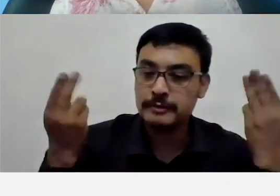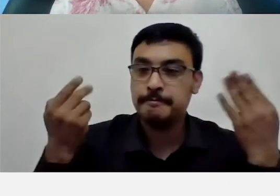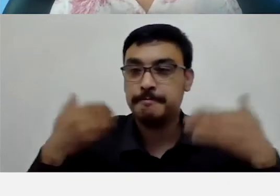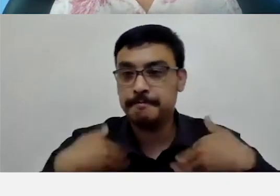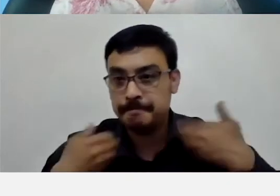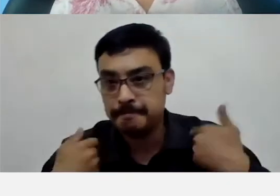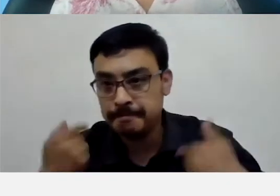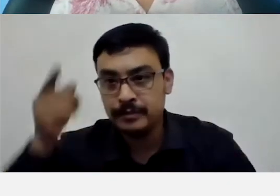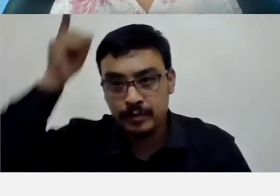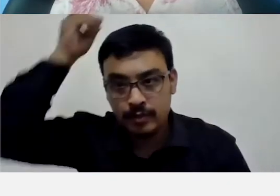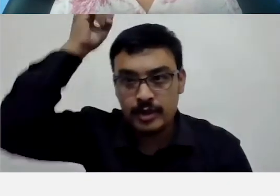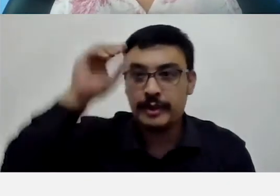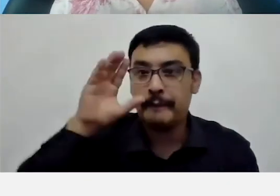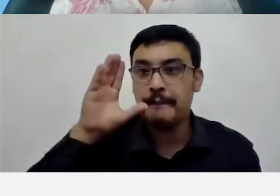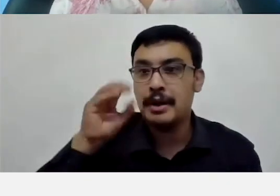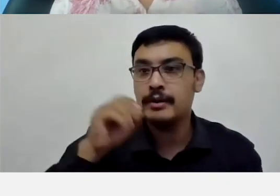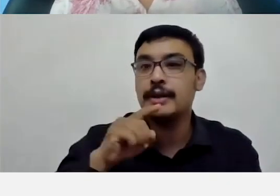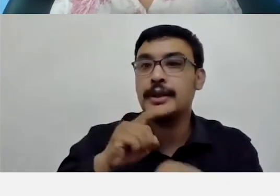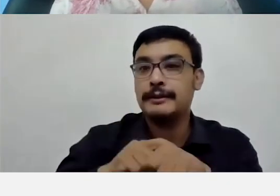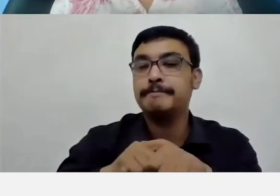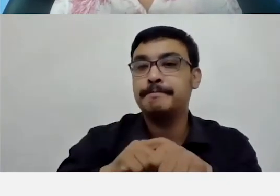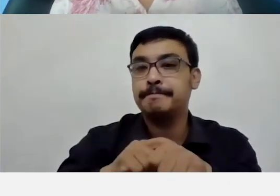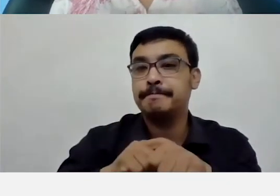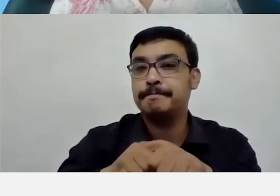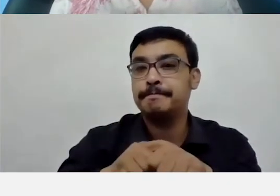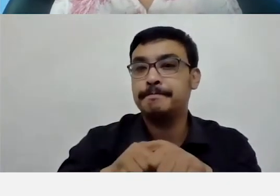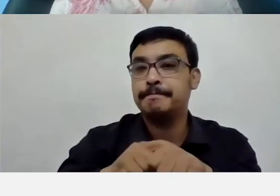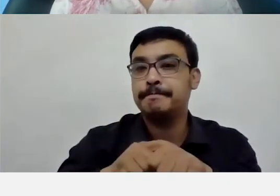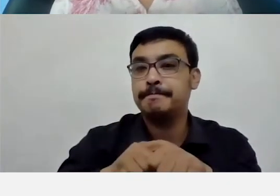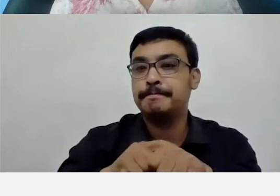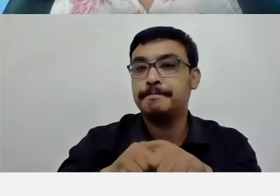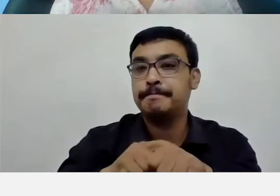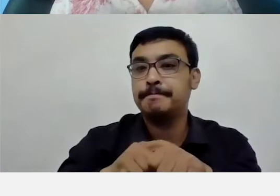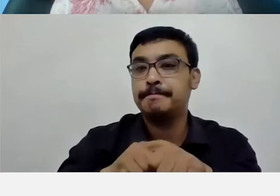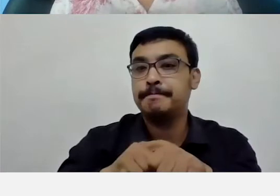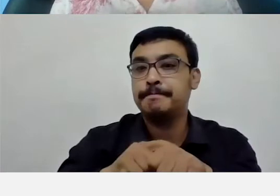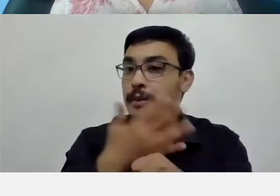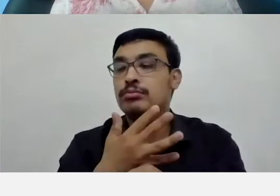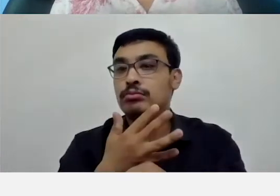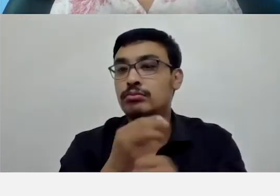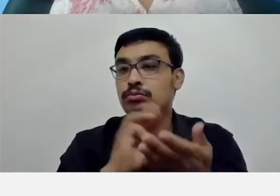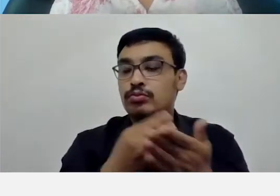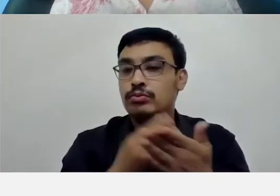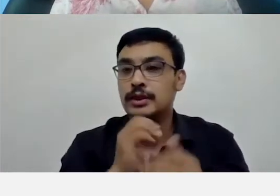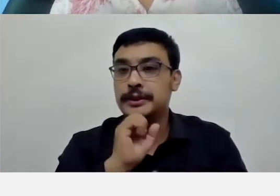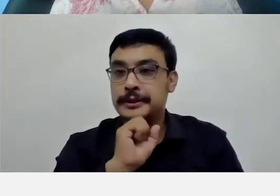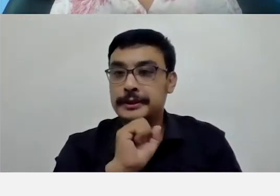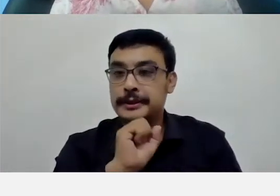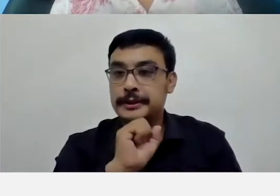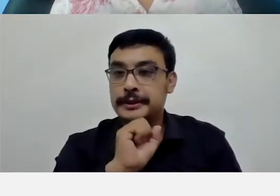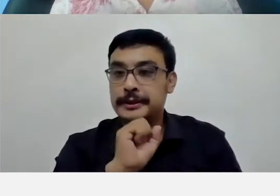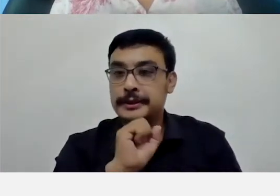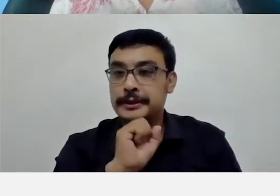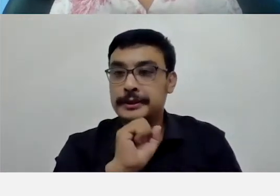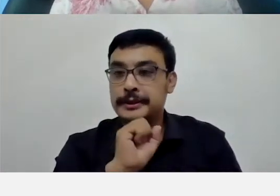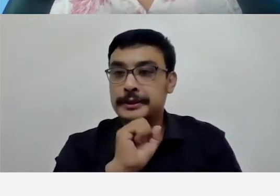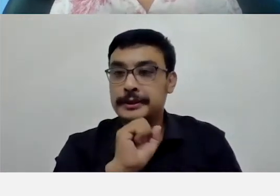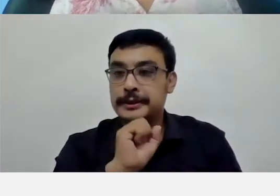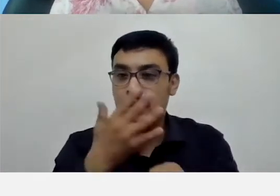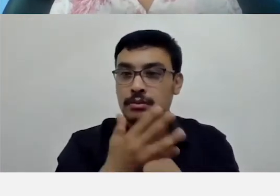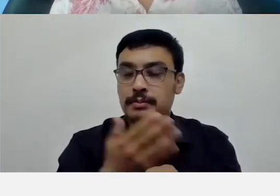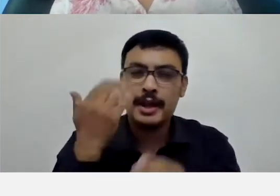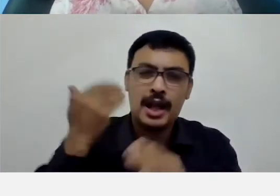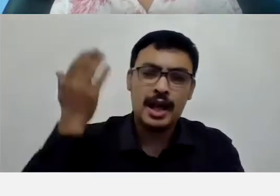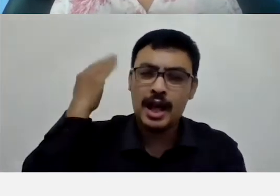the evening time. So Bhaktapur, you can find here, Bhaktapur is one of the ancient